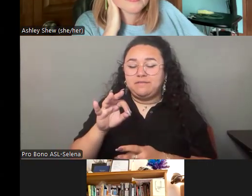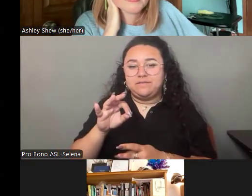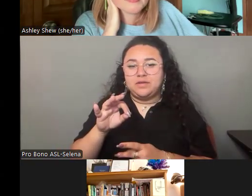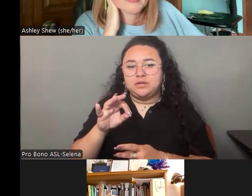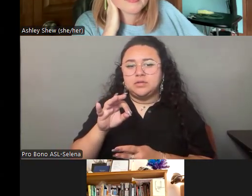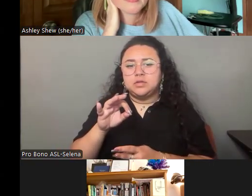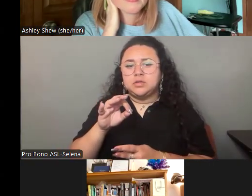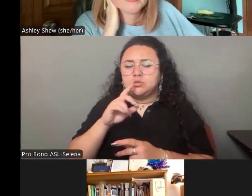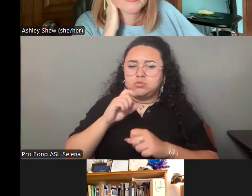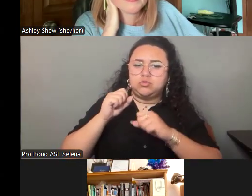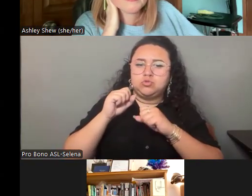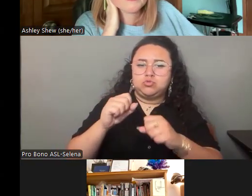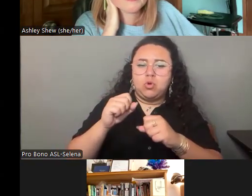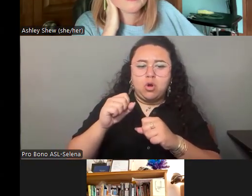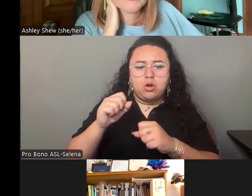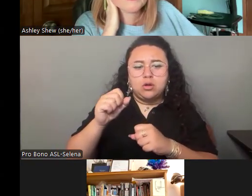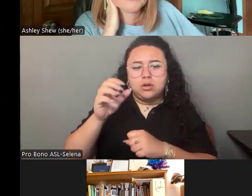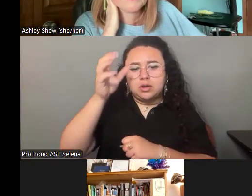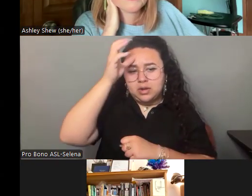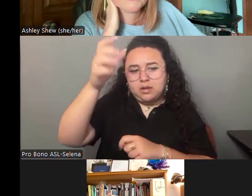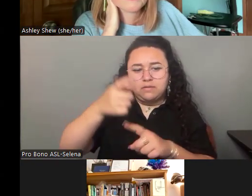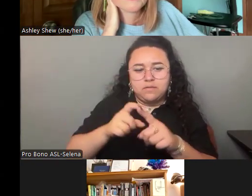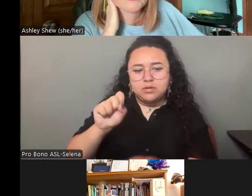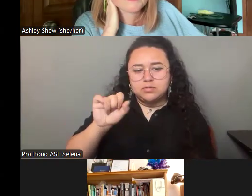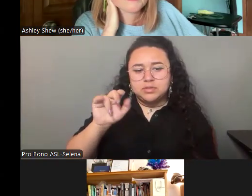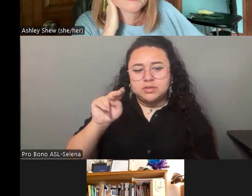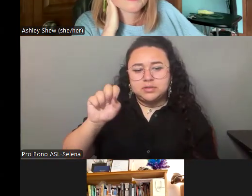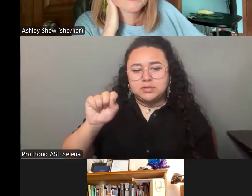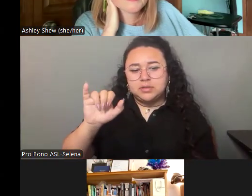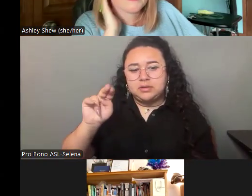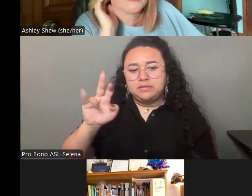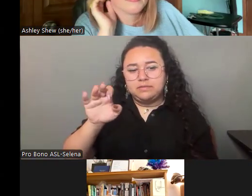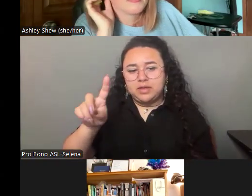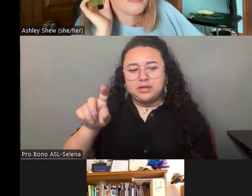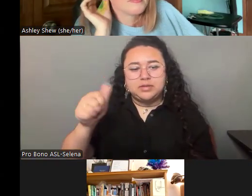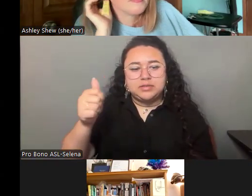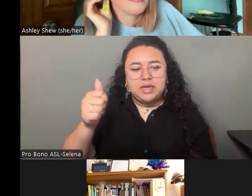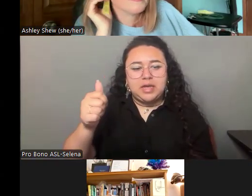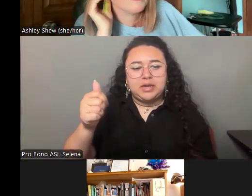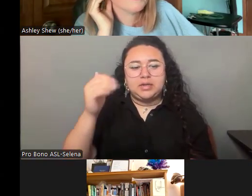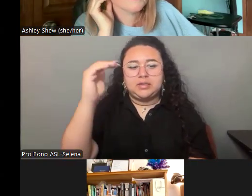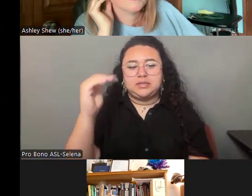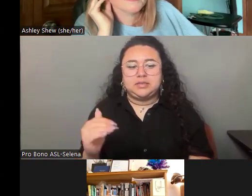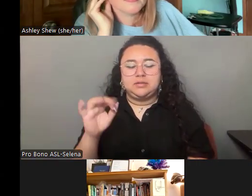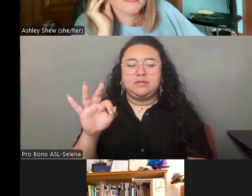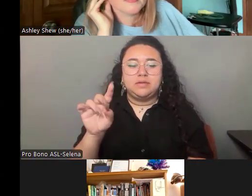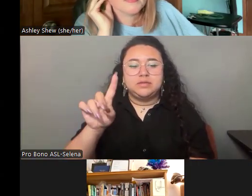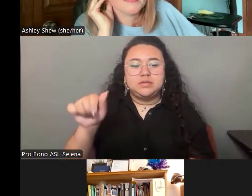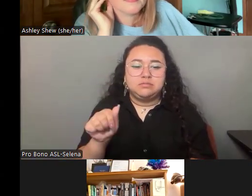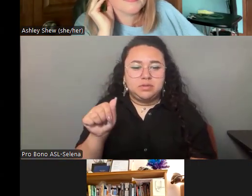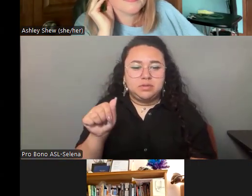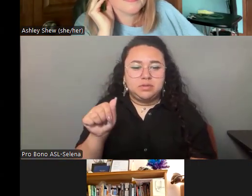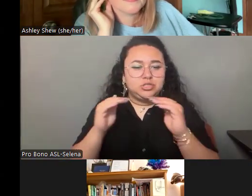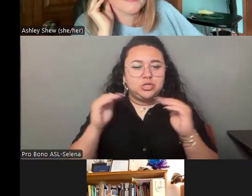from Sins Invalid, looking at these 10 principles of disability justice. The ones that, and they're